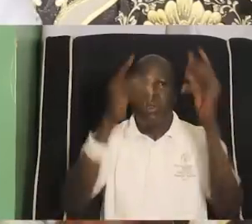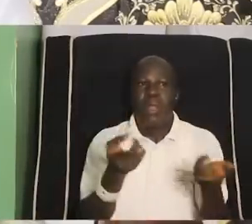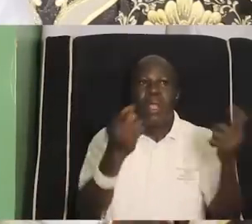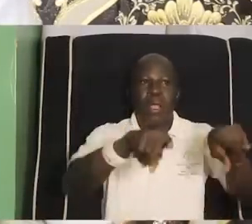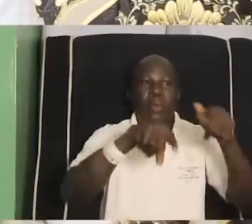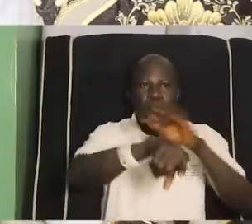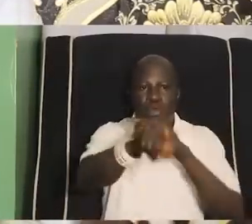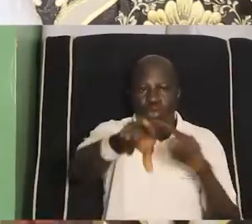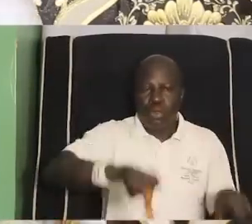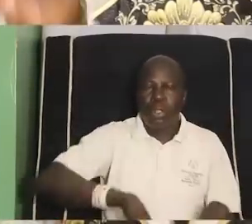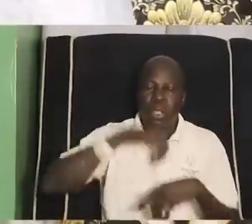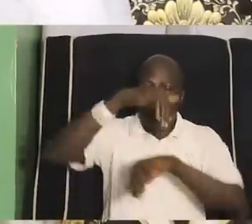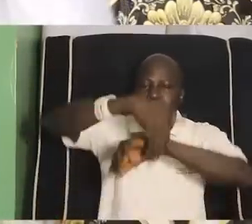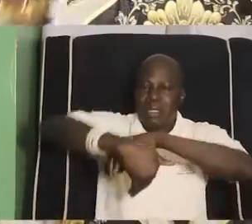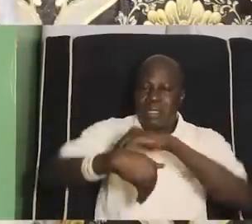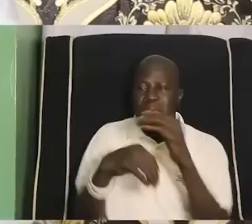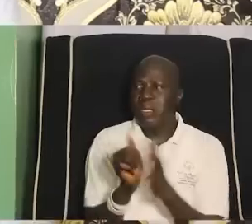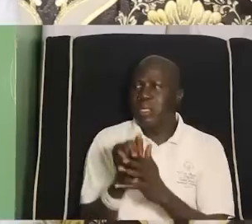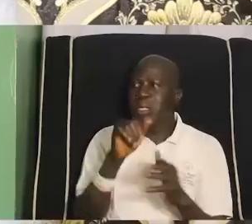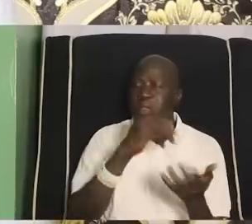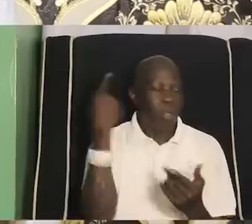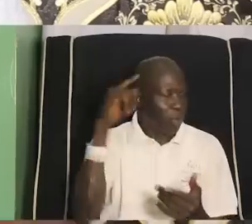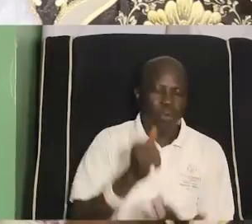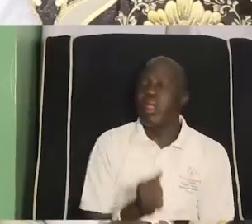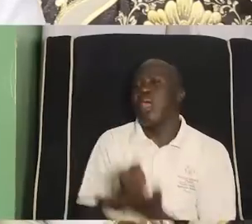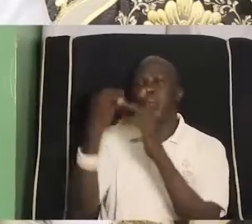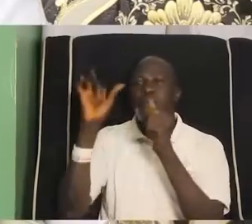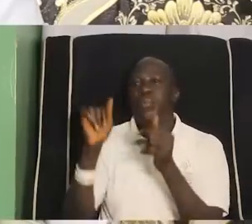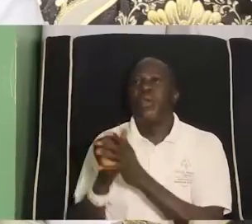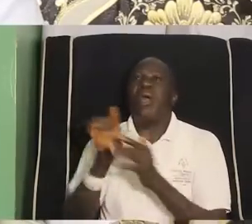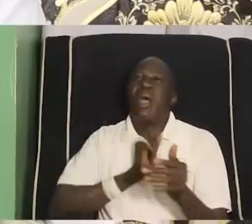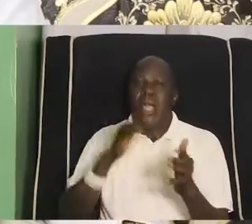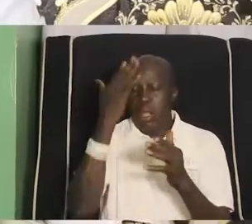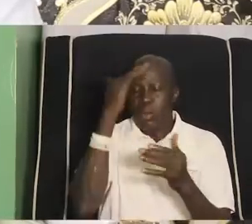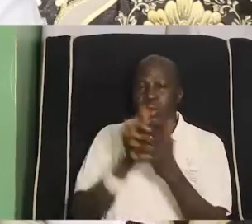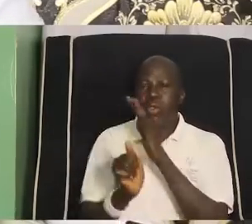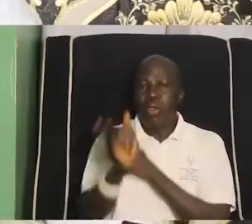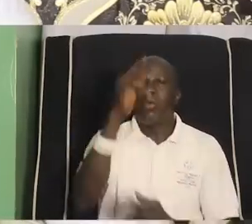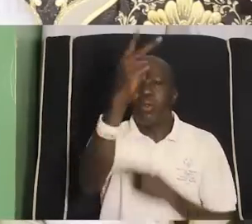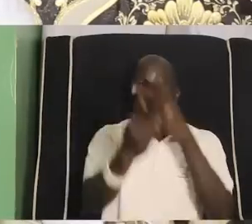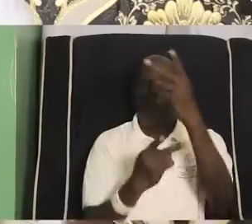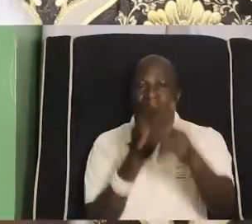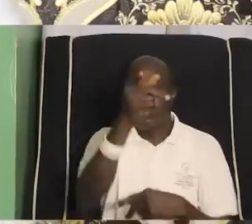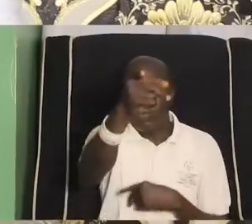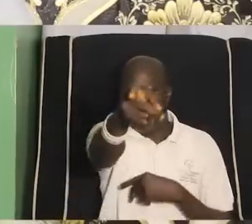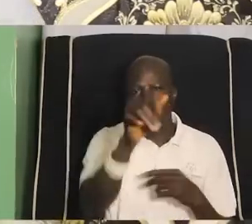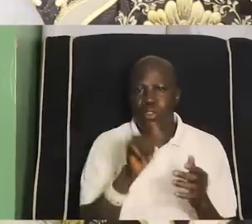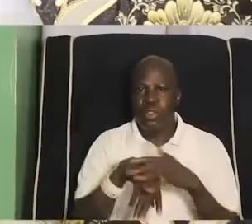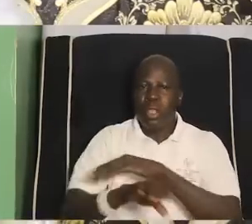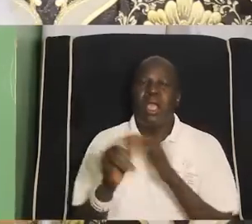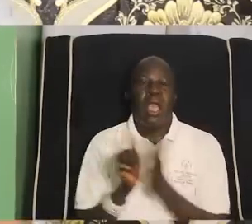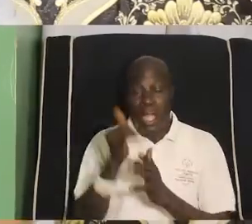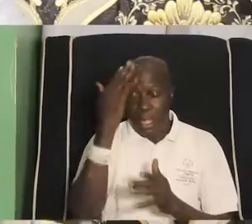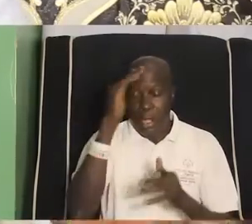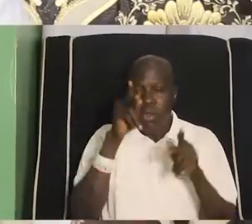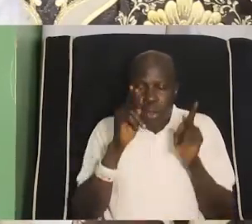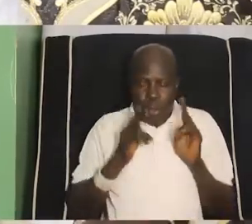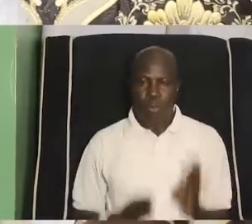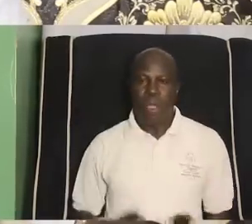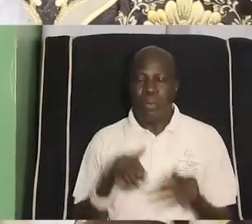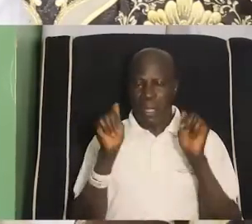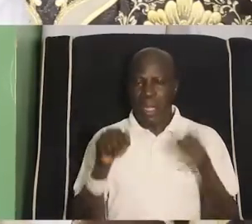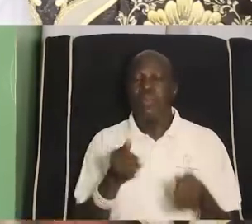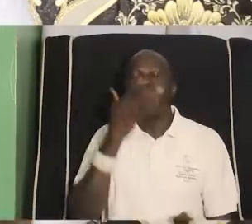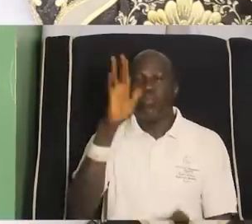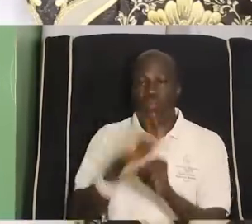òní. Tonight. Oru ìrànlọ́wọ́ ni. His night of help. Mo dẹ̀ mọ̀ Ọlọ́run máa bẹ̀ ọ́. And I know that God will. Sọrí ènìyàn lè promise. Man